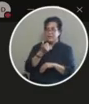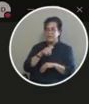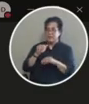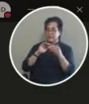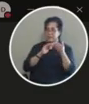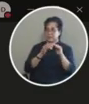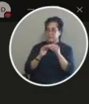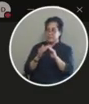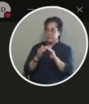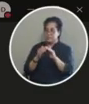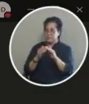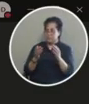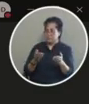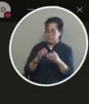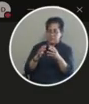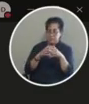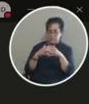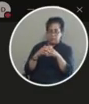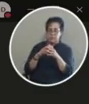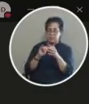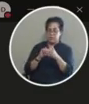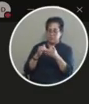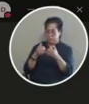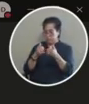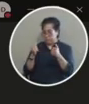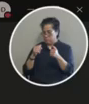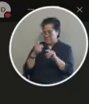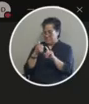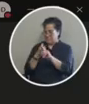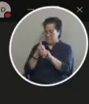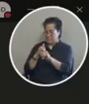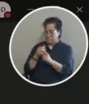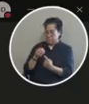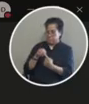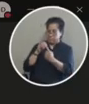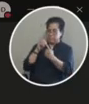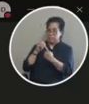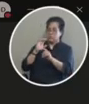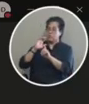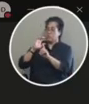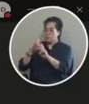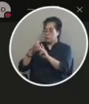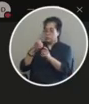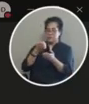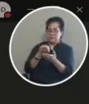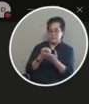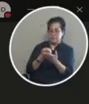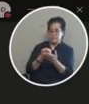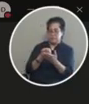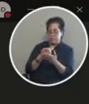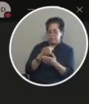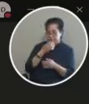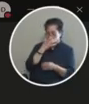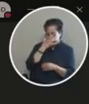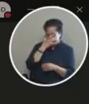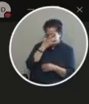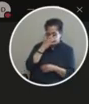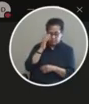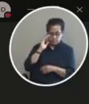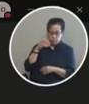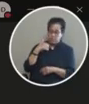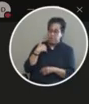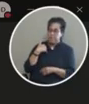in America in distinguishing itself both culturally and economically. It will